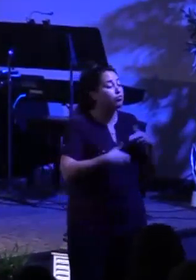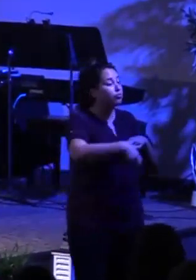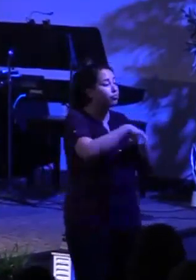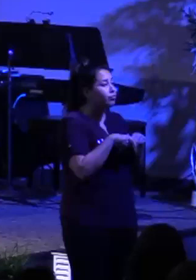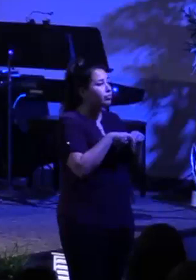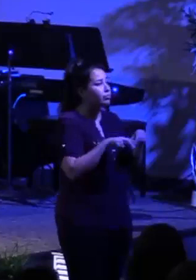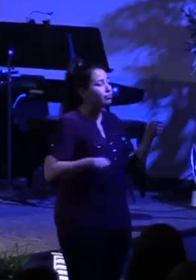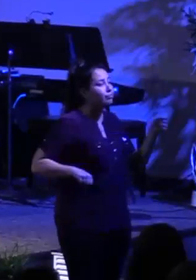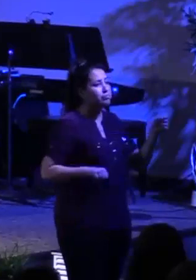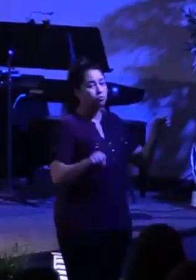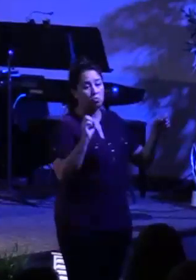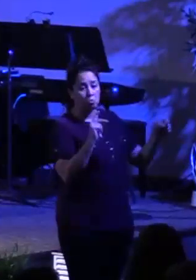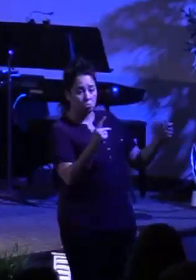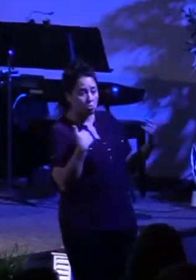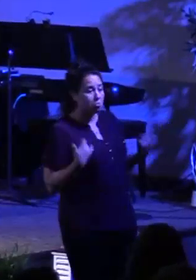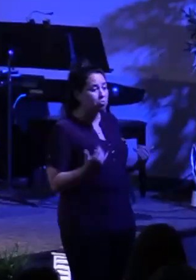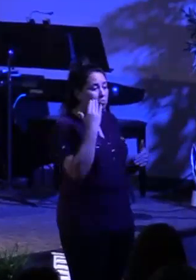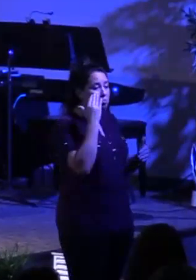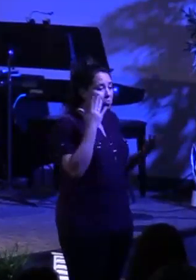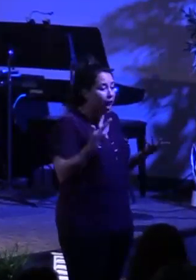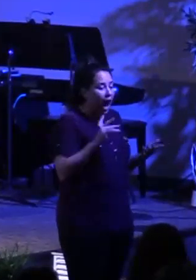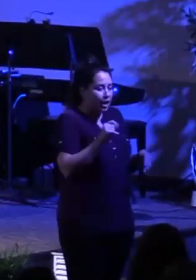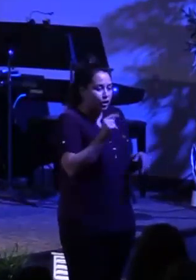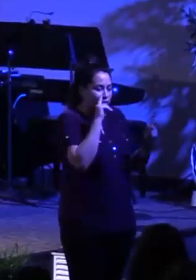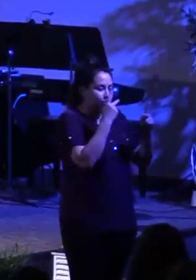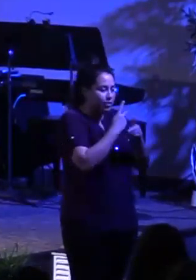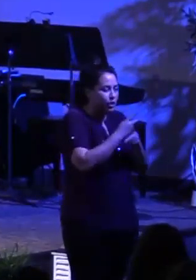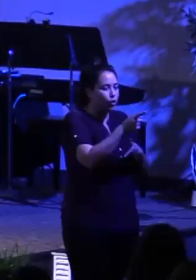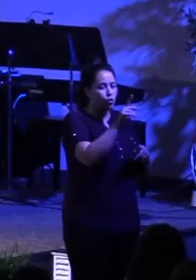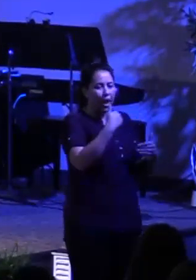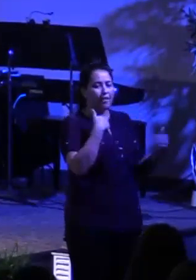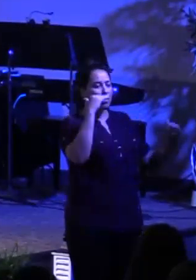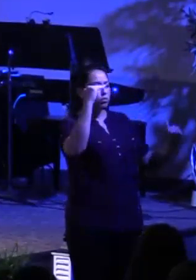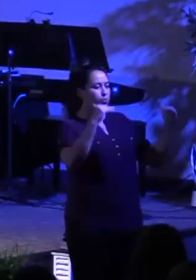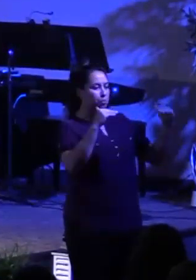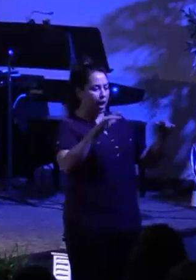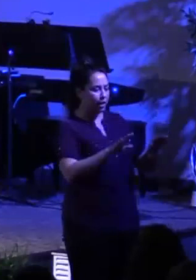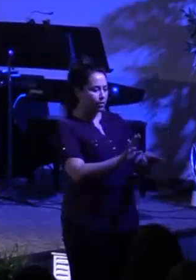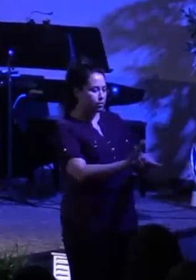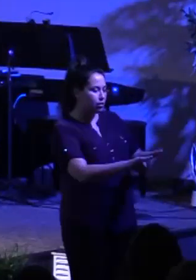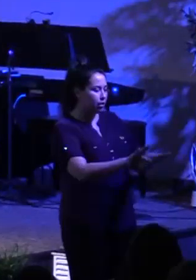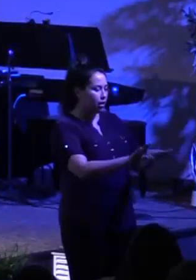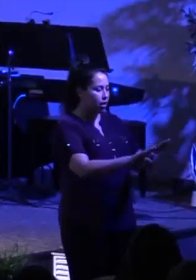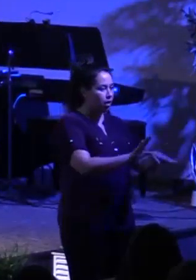all I had to figure out is this specific car, there's a balance between the clutch and the gas, and it sort of stalls